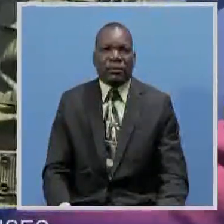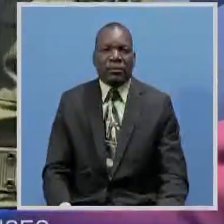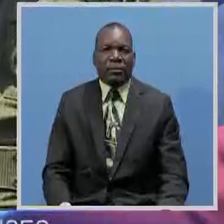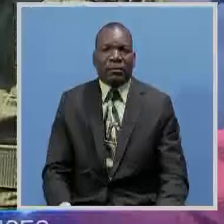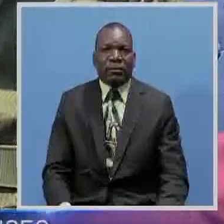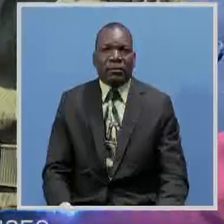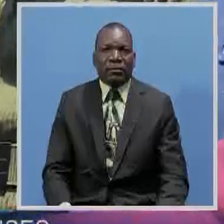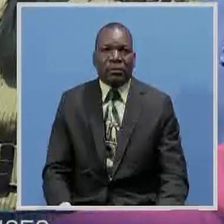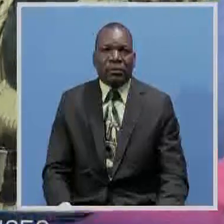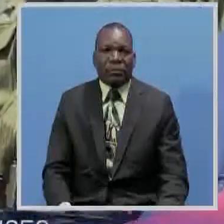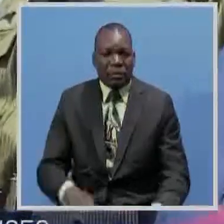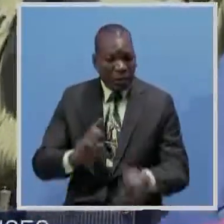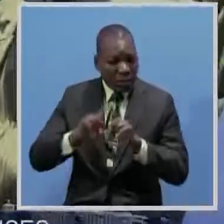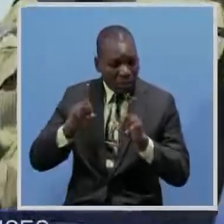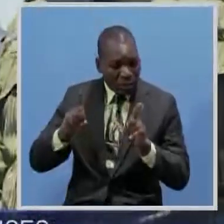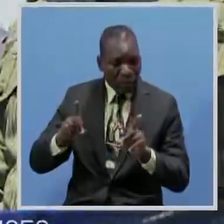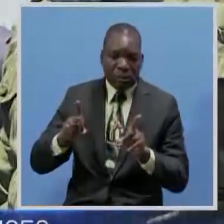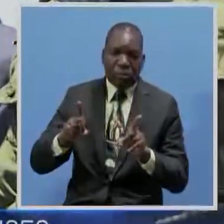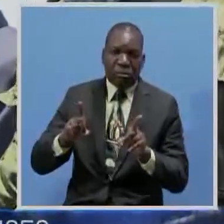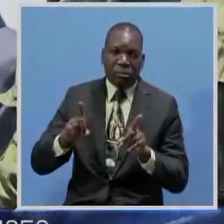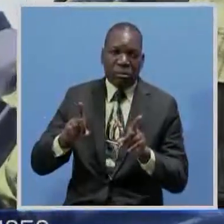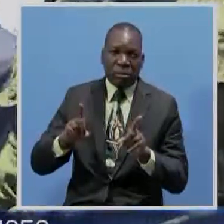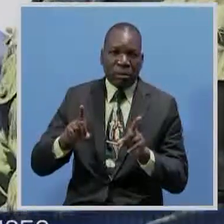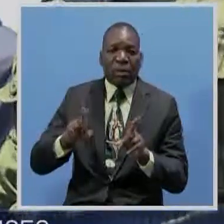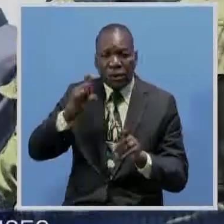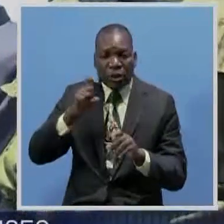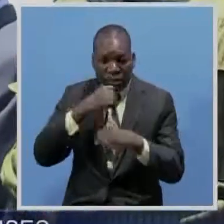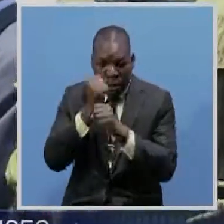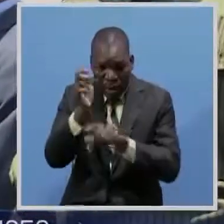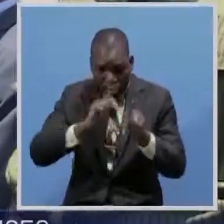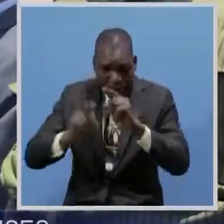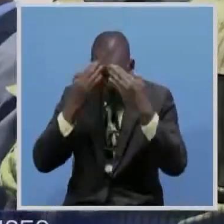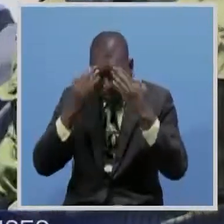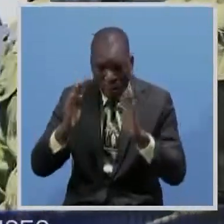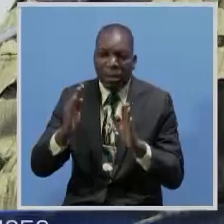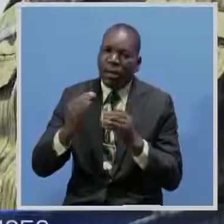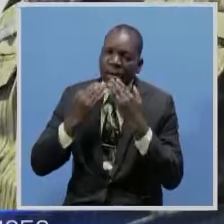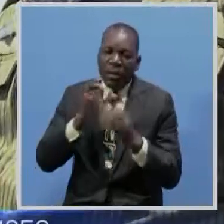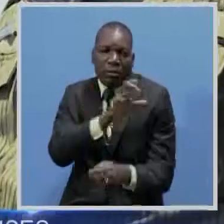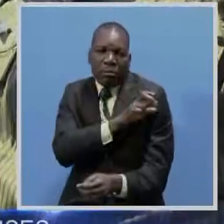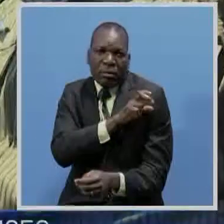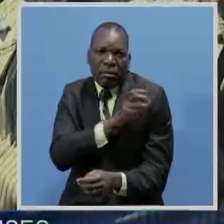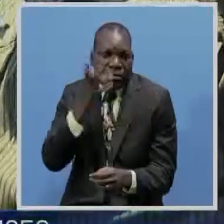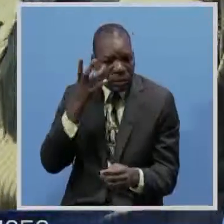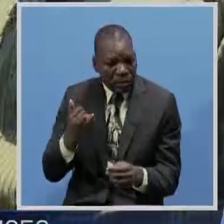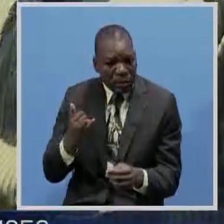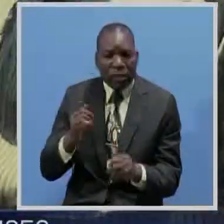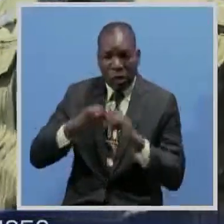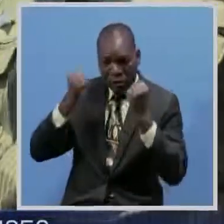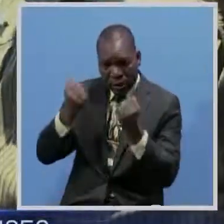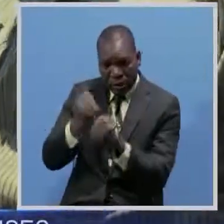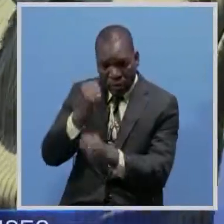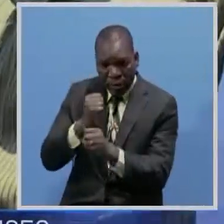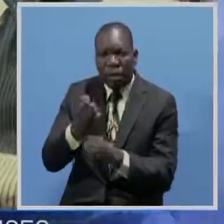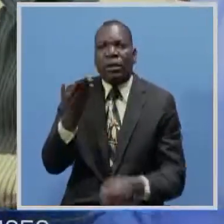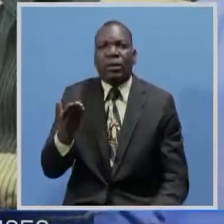I don't know, but we have to do a lot of work to sensitize our people to appreciate the police. The police are part of our society. The police are